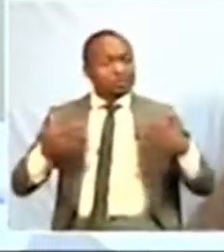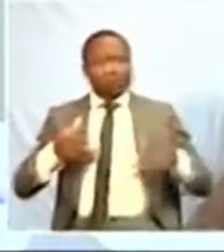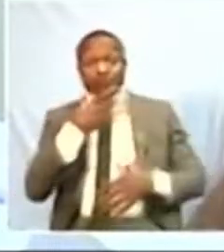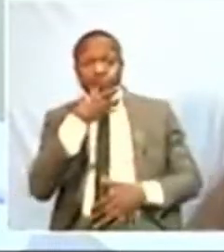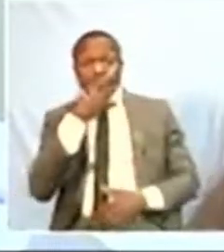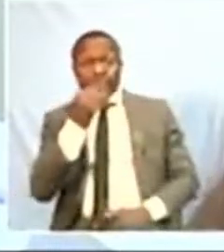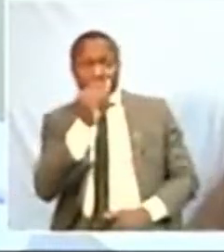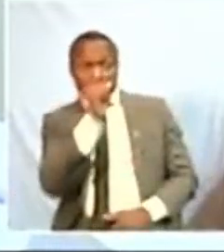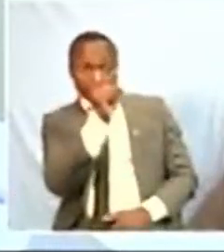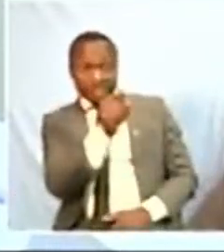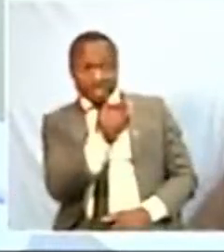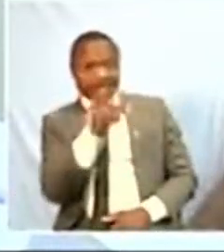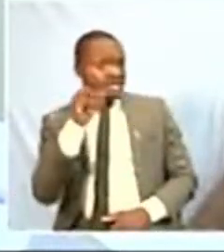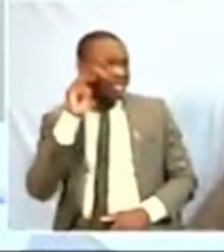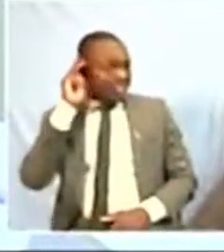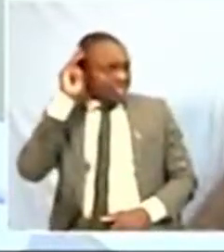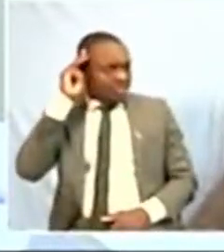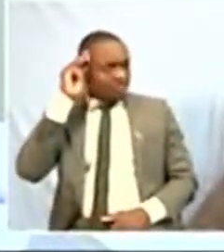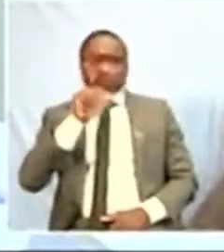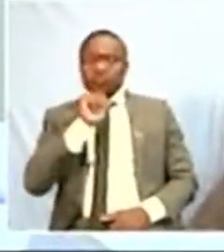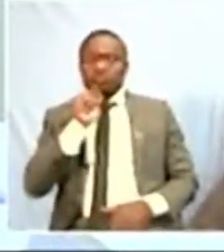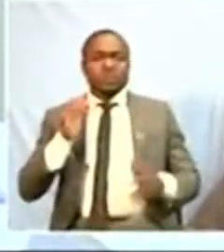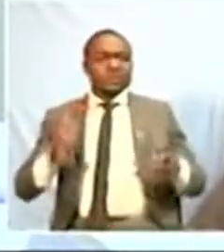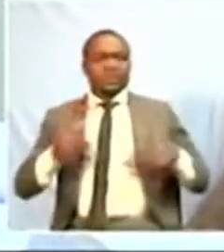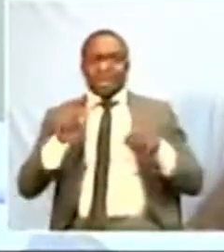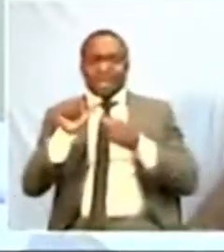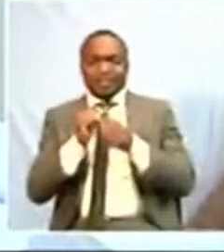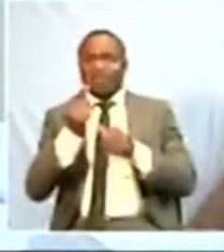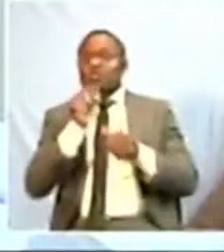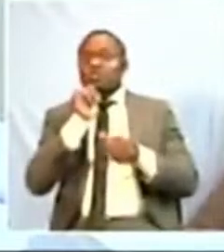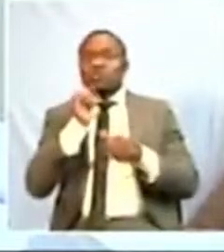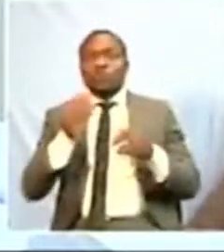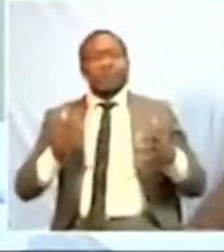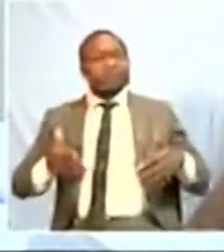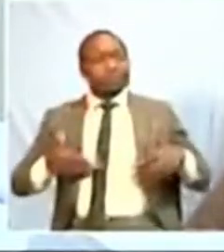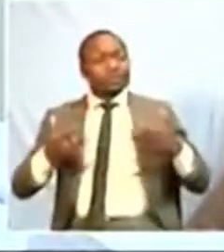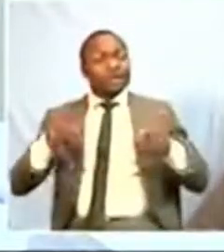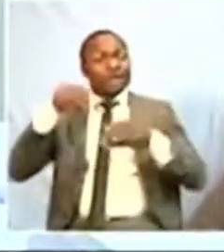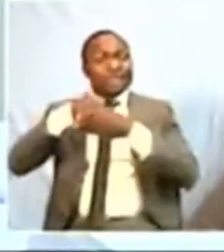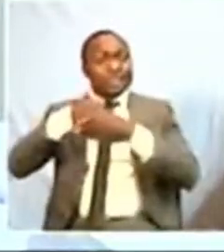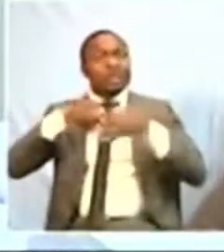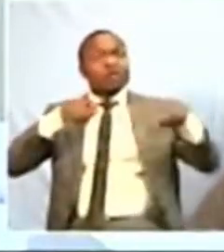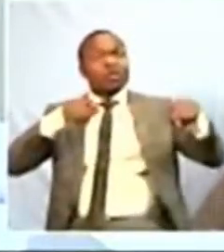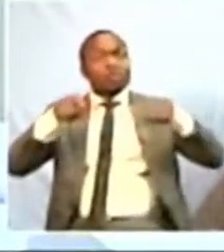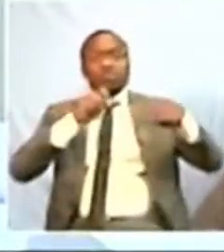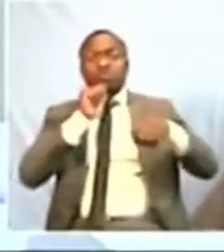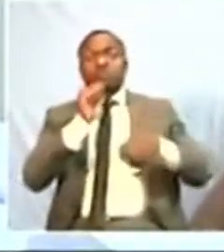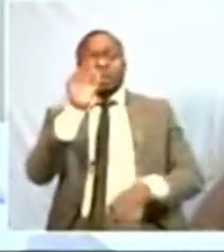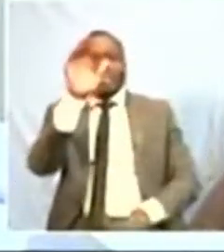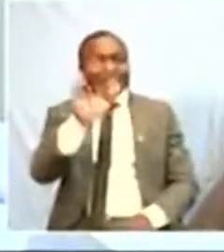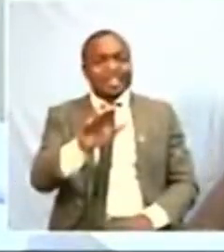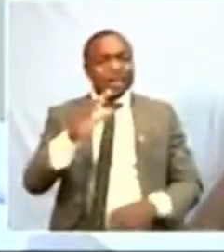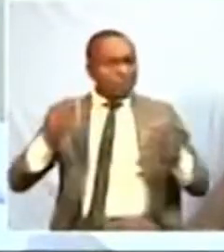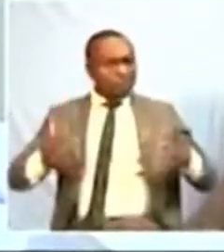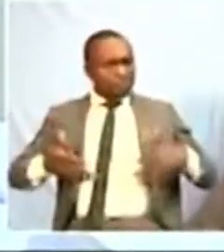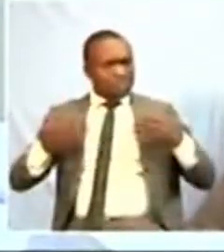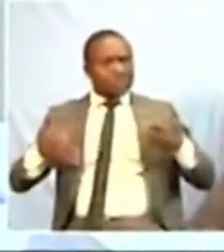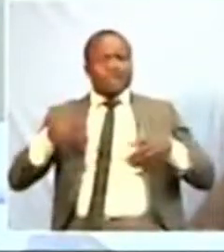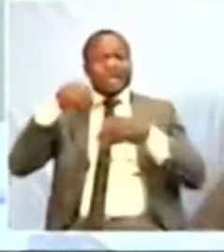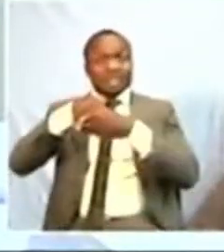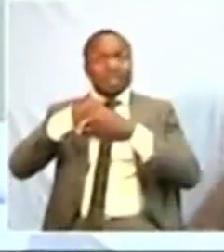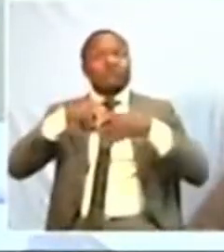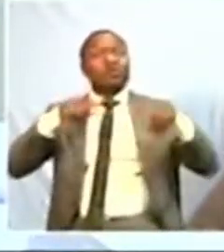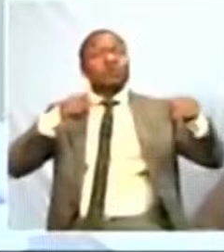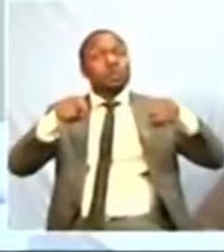there. The ministry is not happy. Everyone is not happy. Internal controls are not there. We are happy at least internal